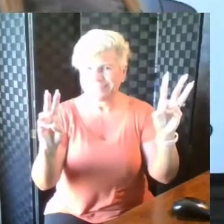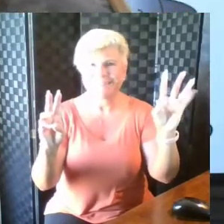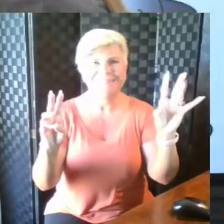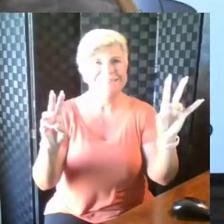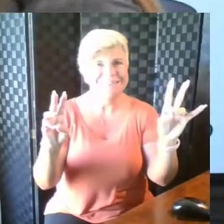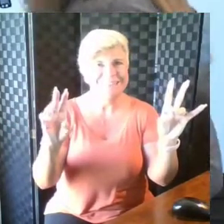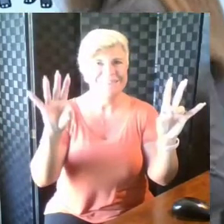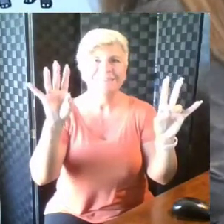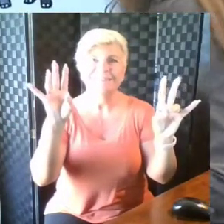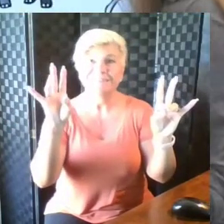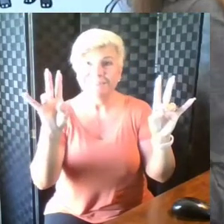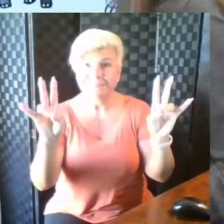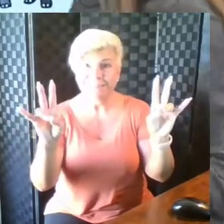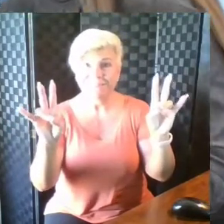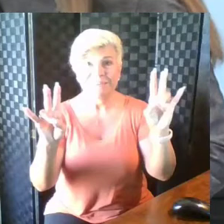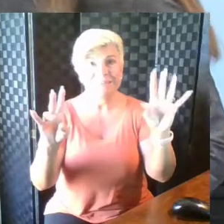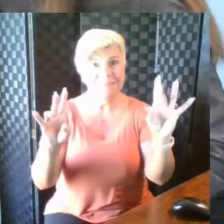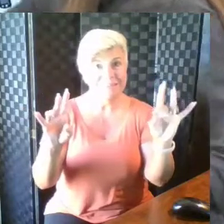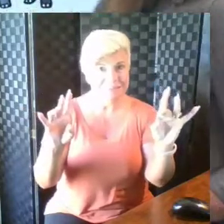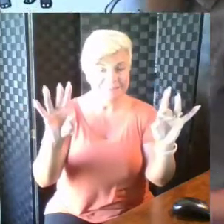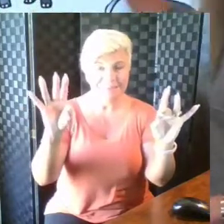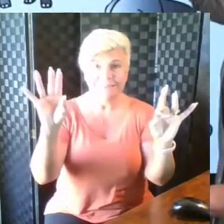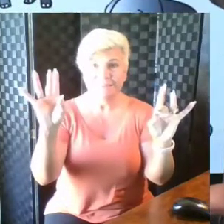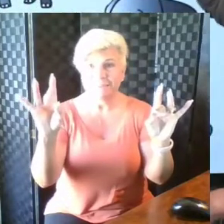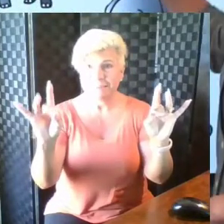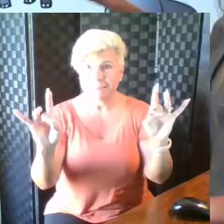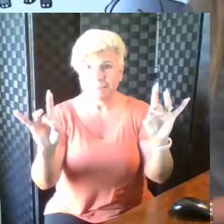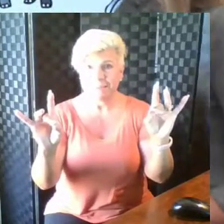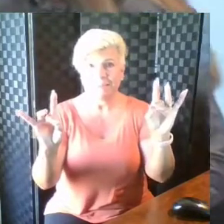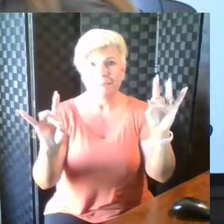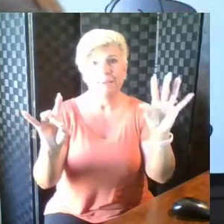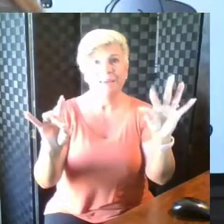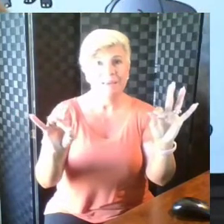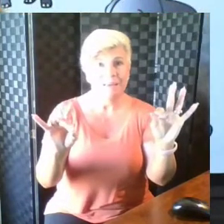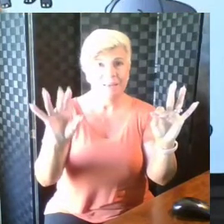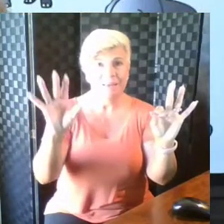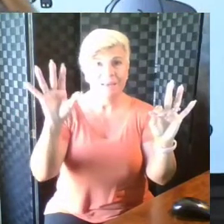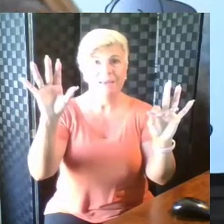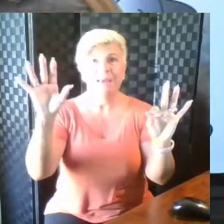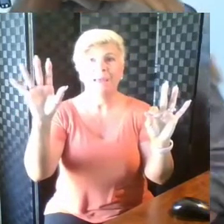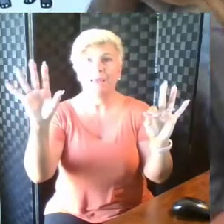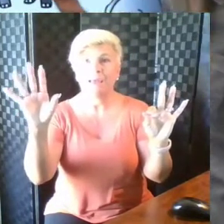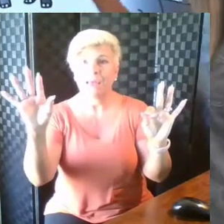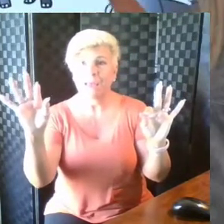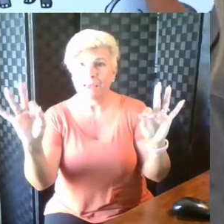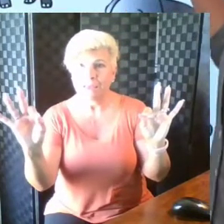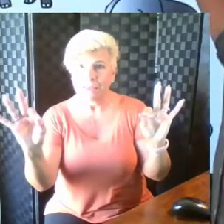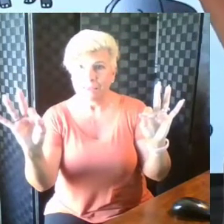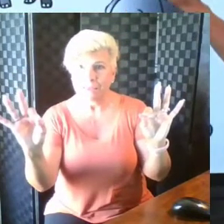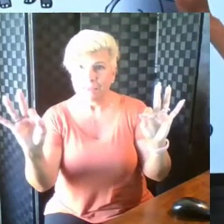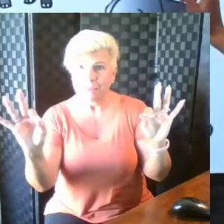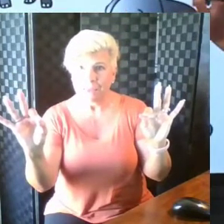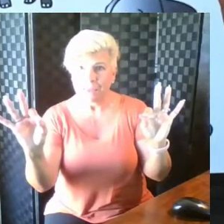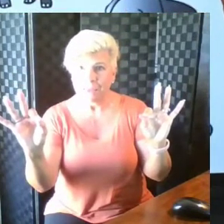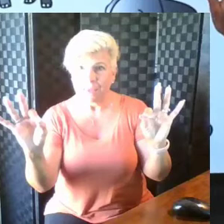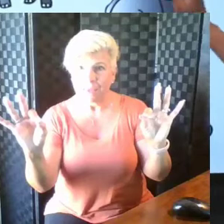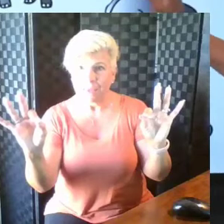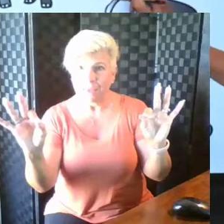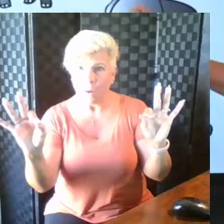6, 7, 7, 8, 8, 9,